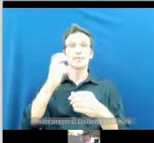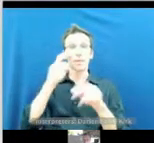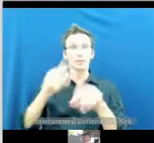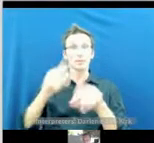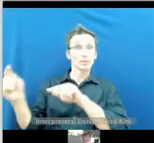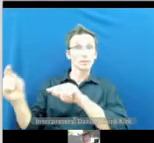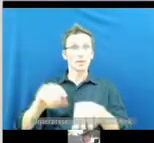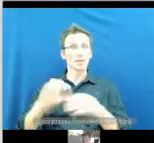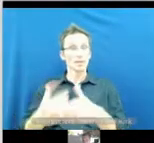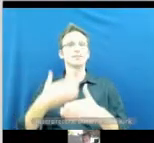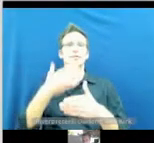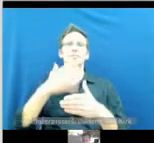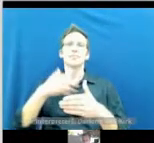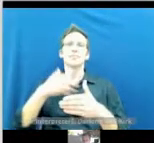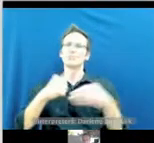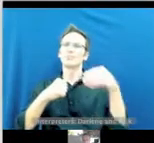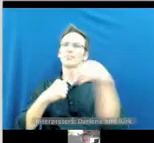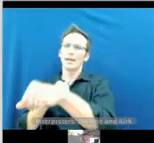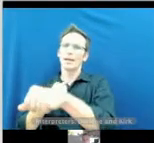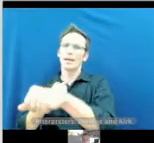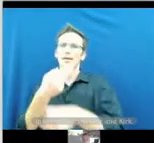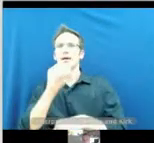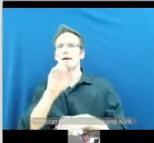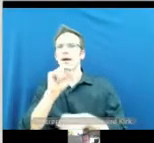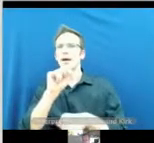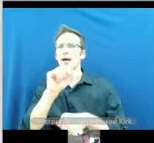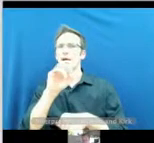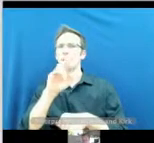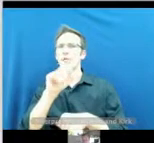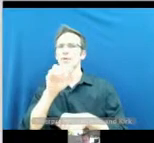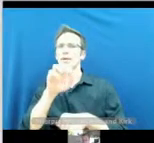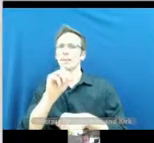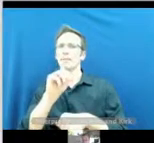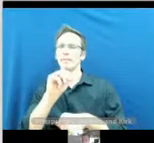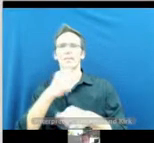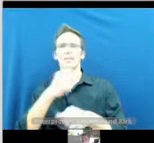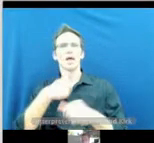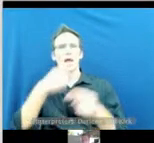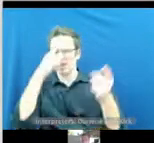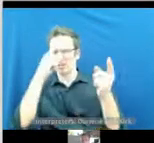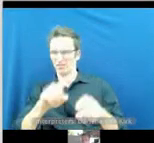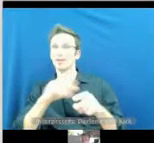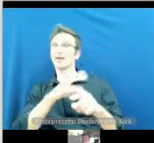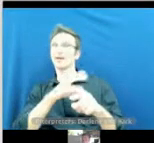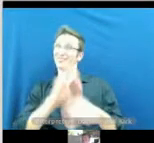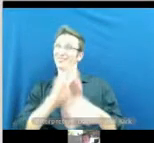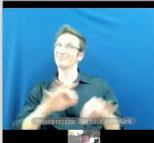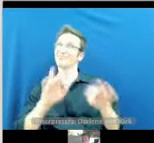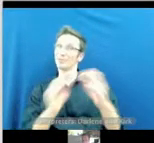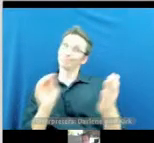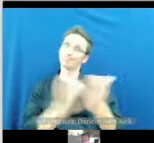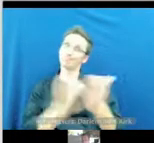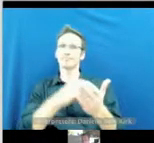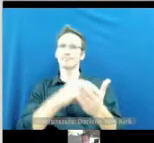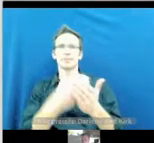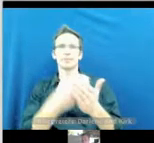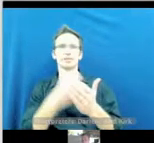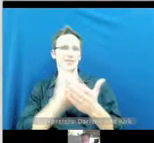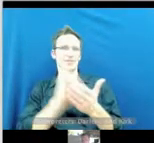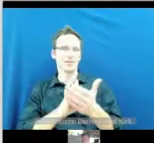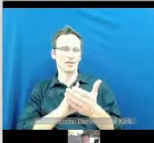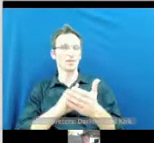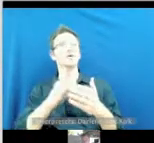budgetary issue. Absolutely. And I'm in strong support of that, because for those of us who've been in the field